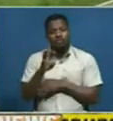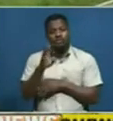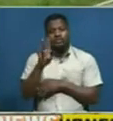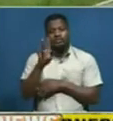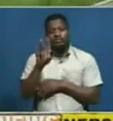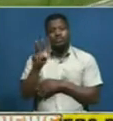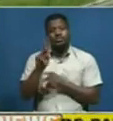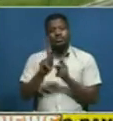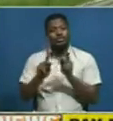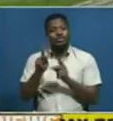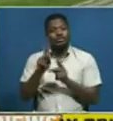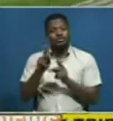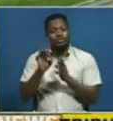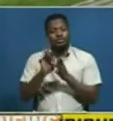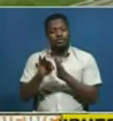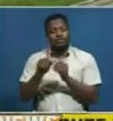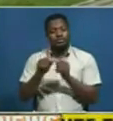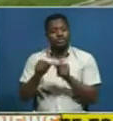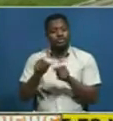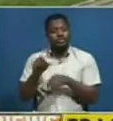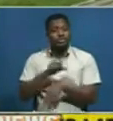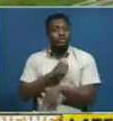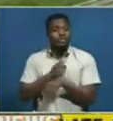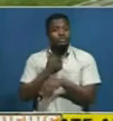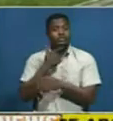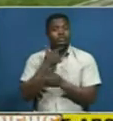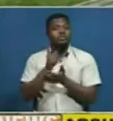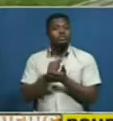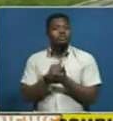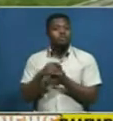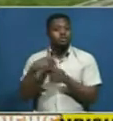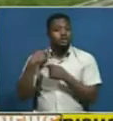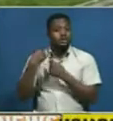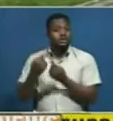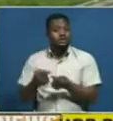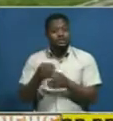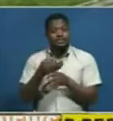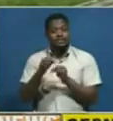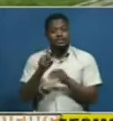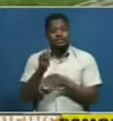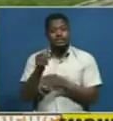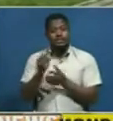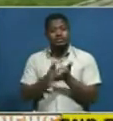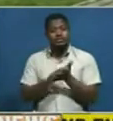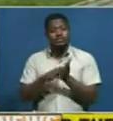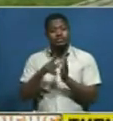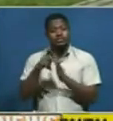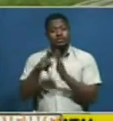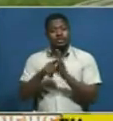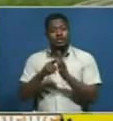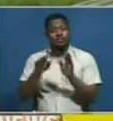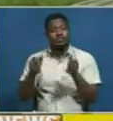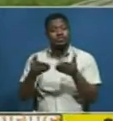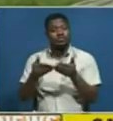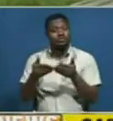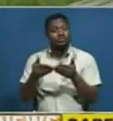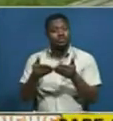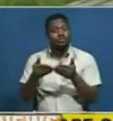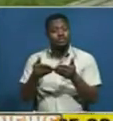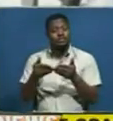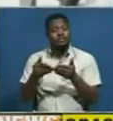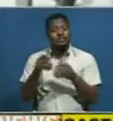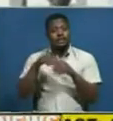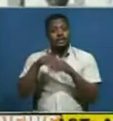2,472 and counting. Now, authorities tell me that ever since the free SHS policy was introduced,